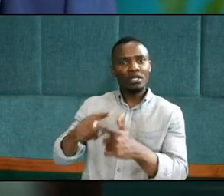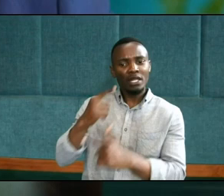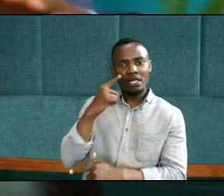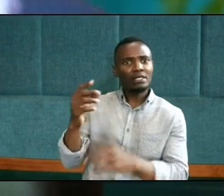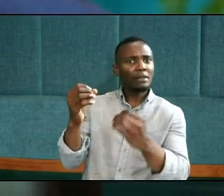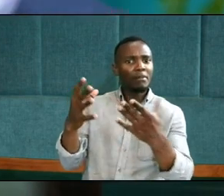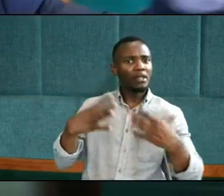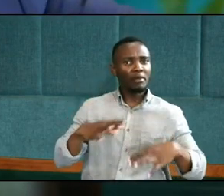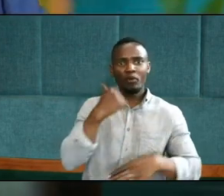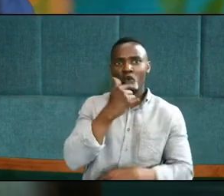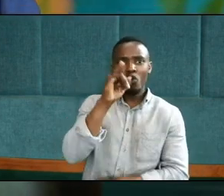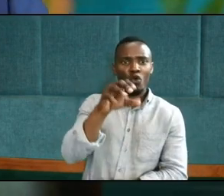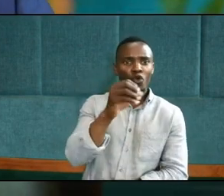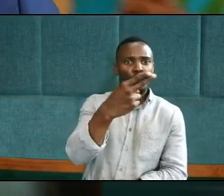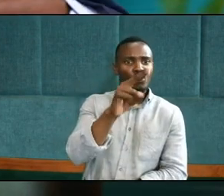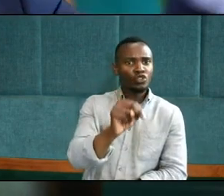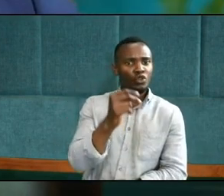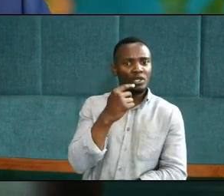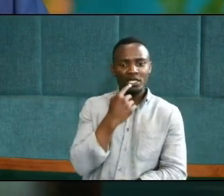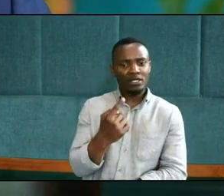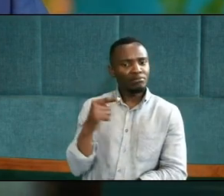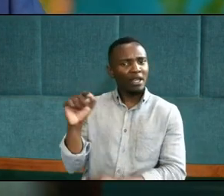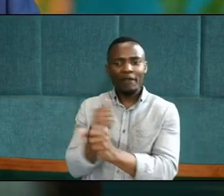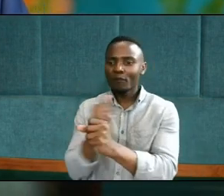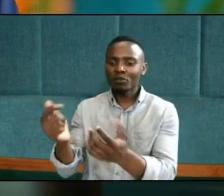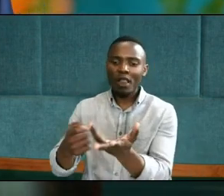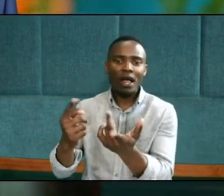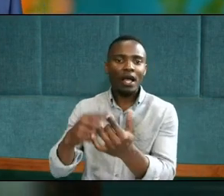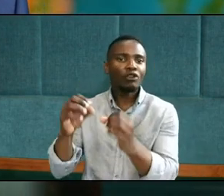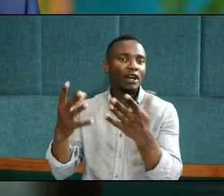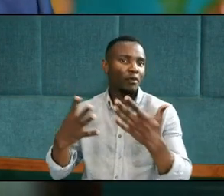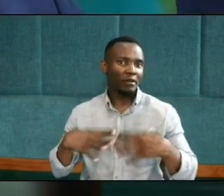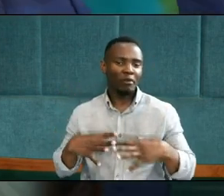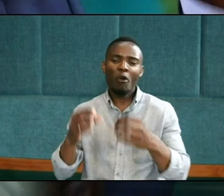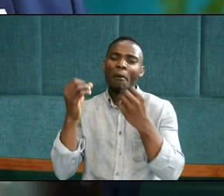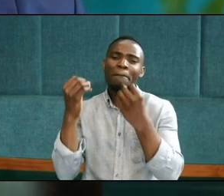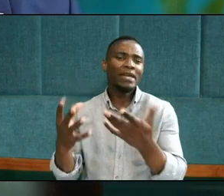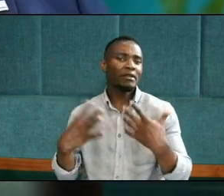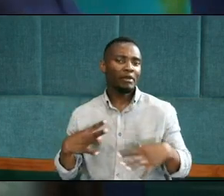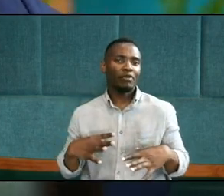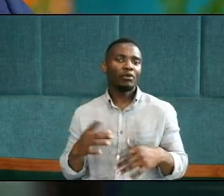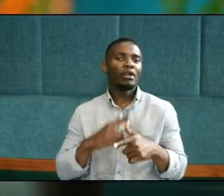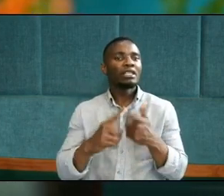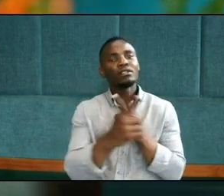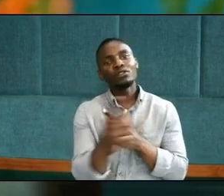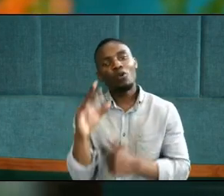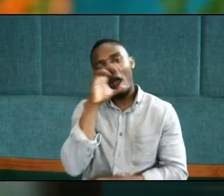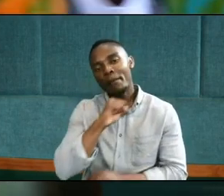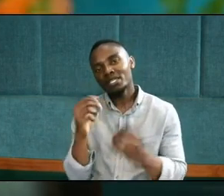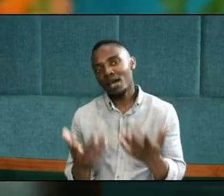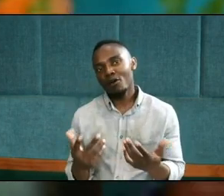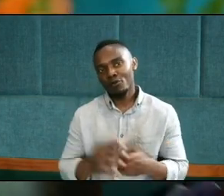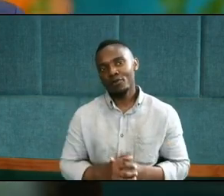says he could not even count. They were like the sand of the sea. Then I ask, how can I miss? How can I miss?